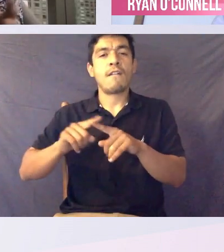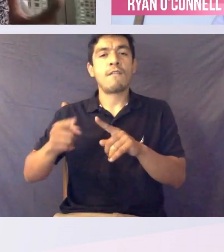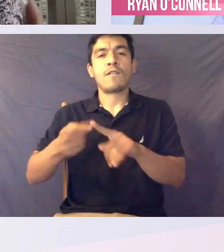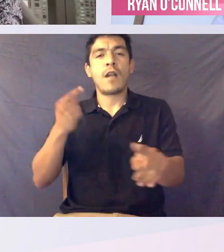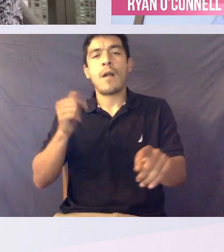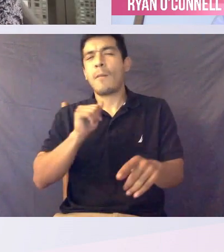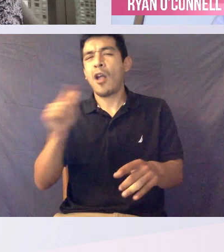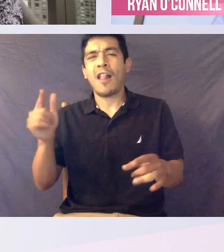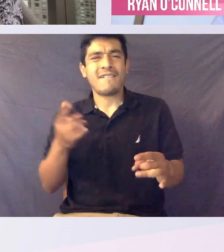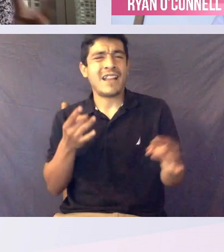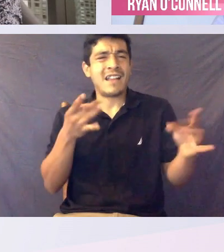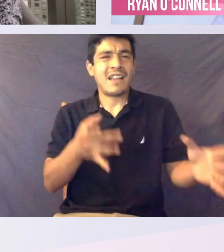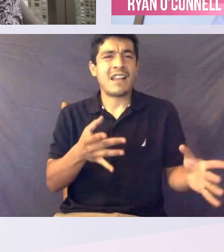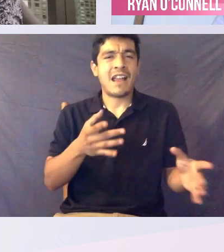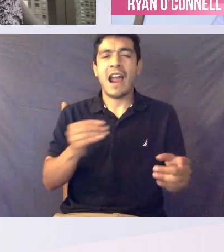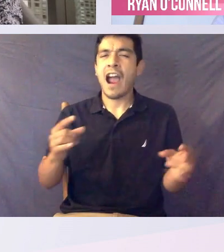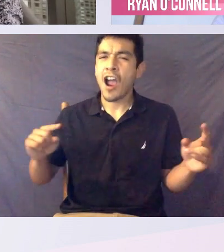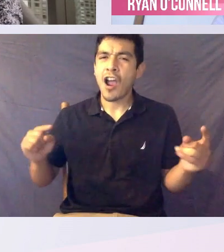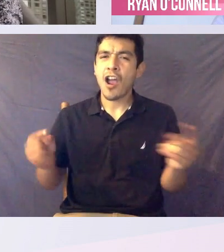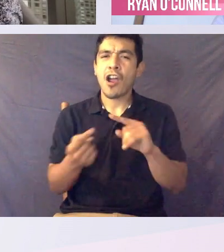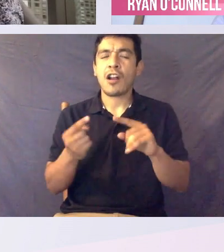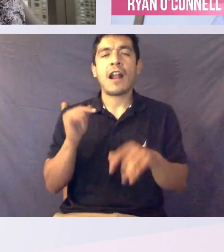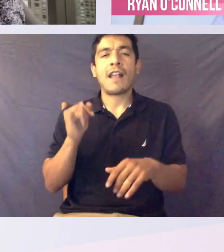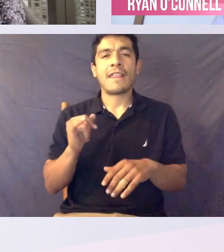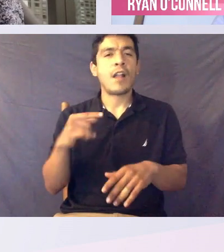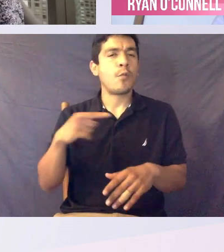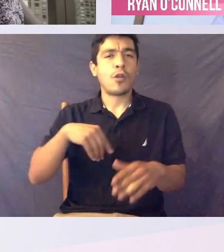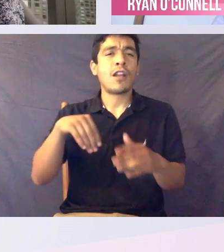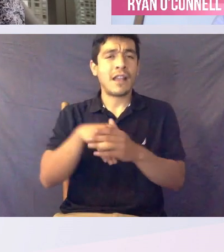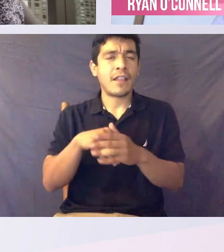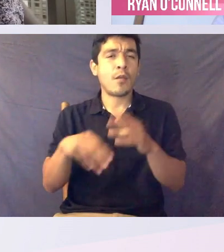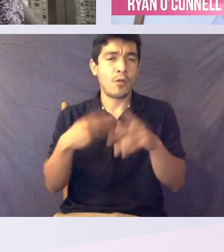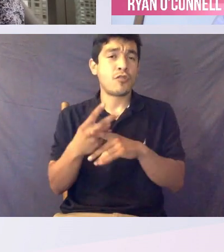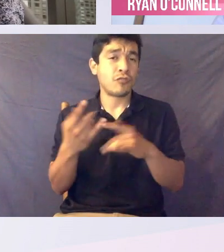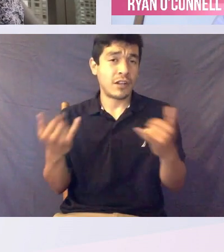all of the hate and all of the hurt that we're currently dealing with.